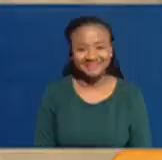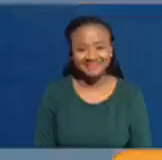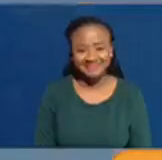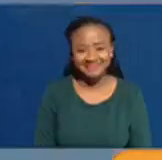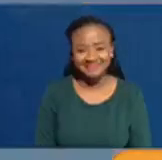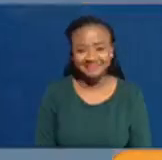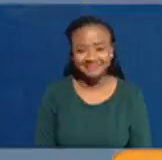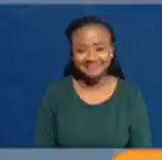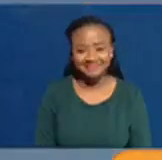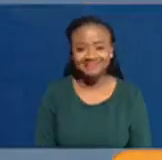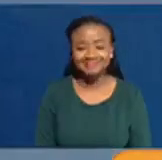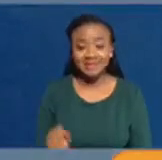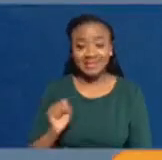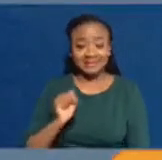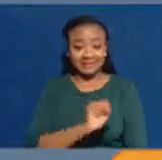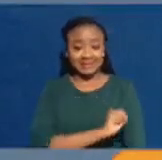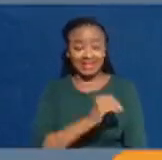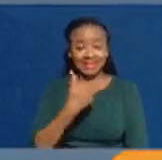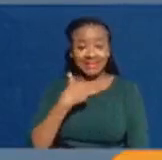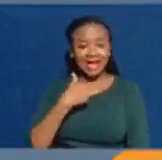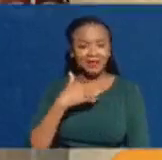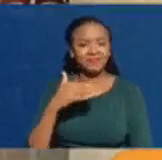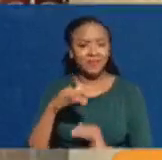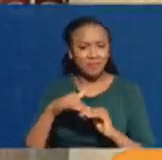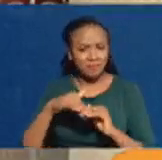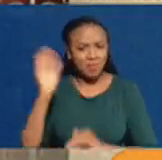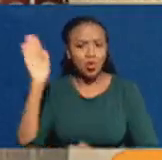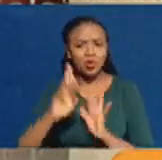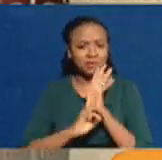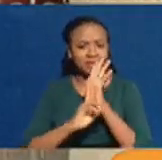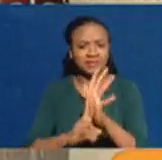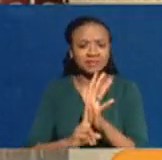Senate, UDA has the highest number of representatives with at least